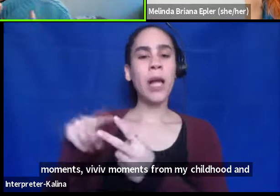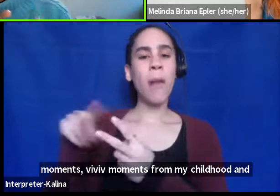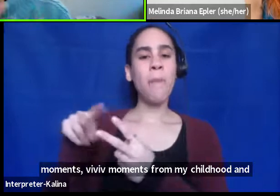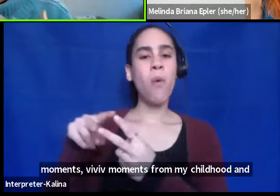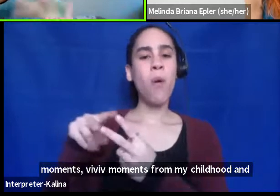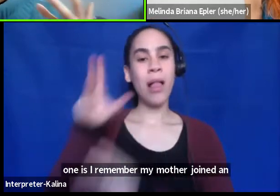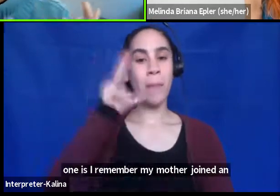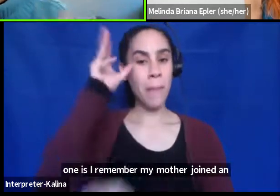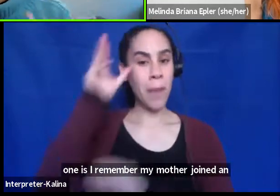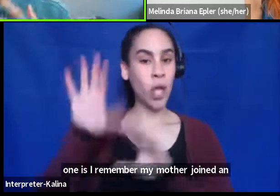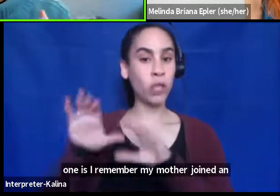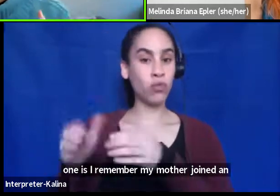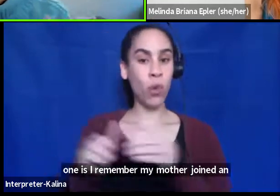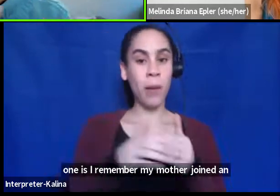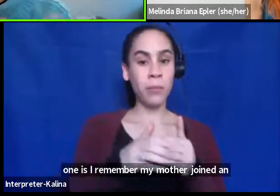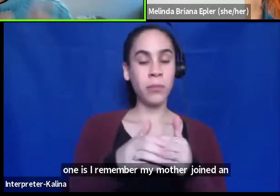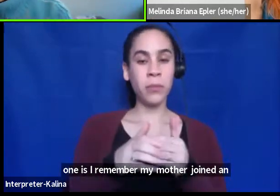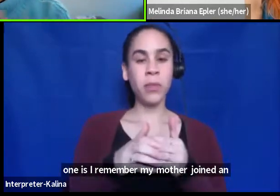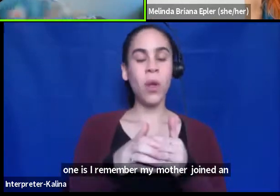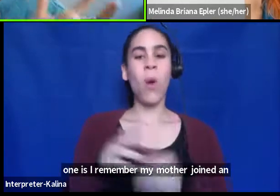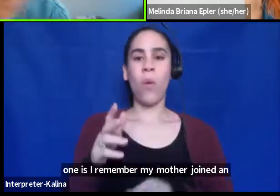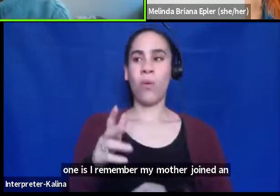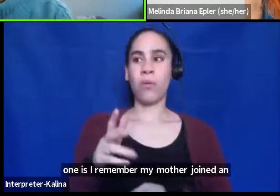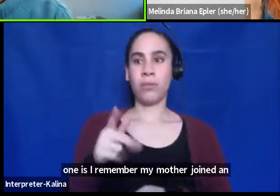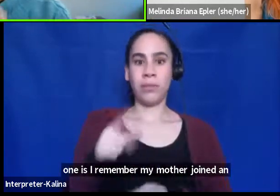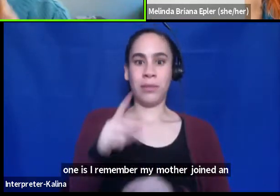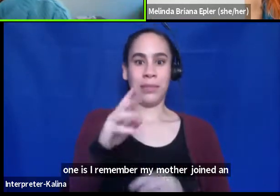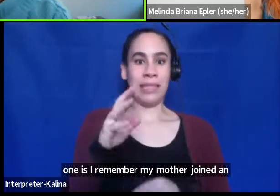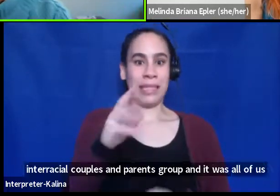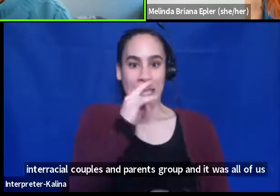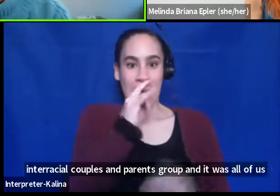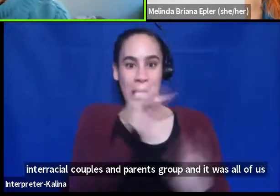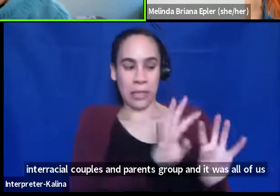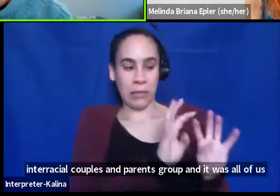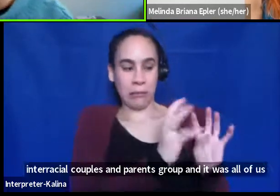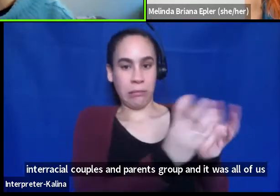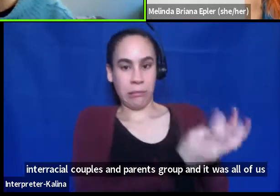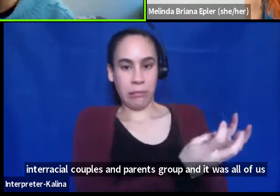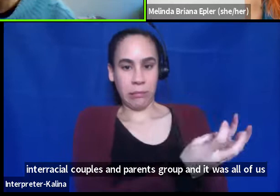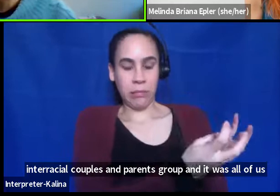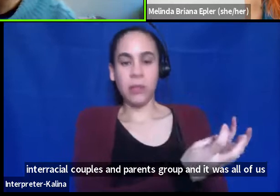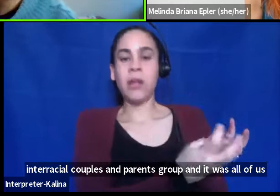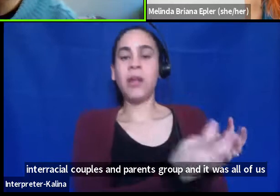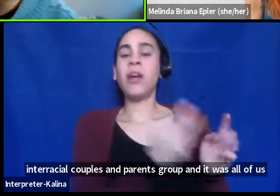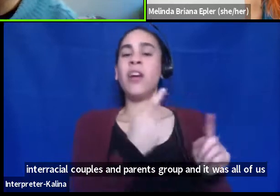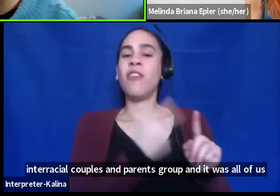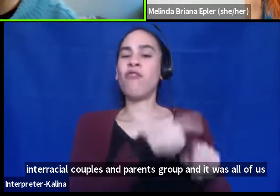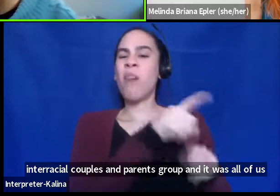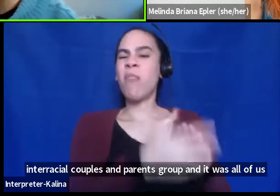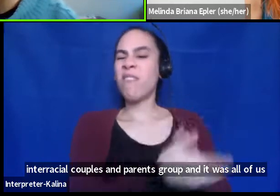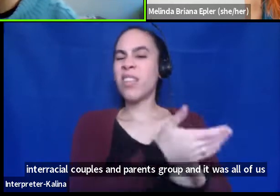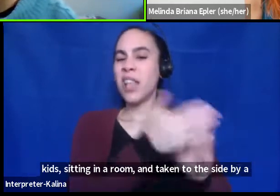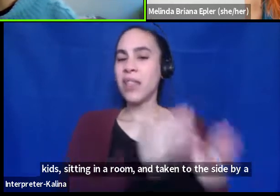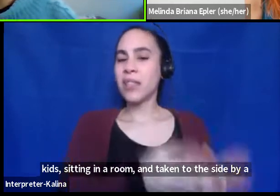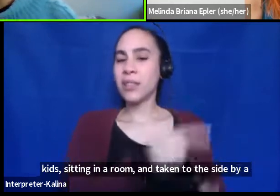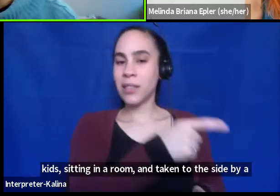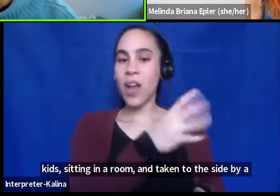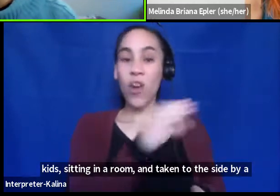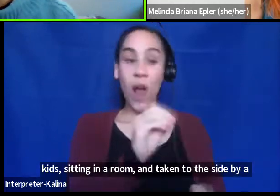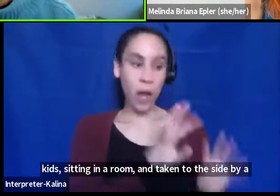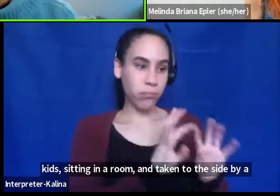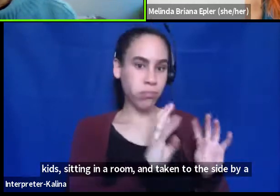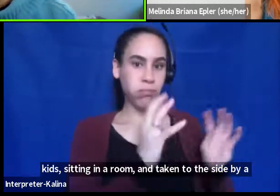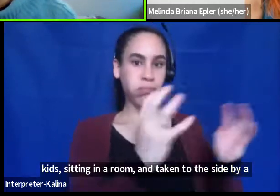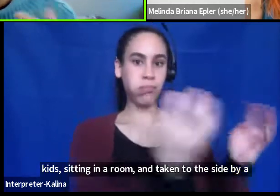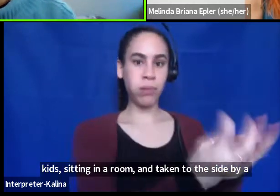it was all of us kids were sitting in a room and we were sort of taken to the side by a group facilitator. And all of us children we